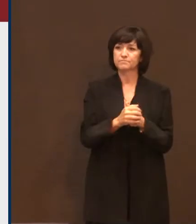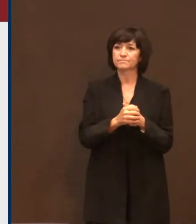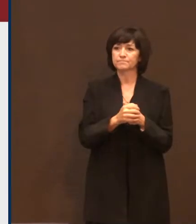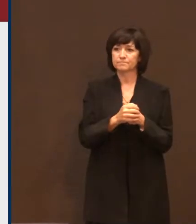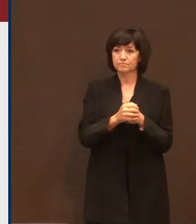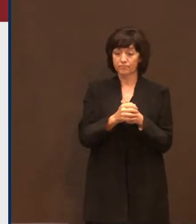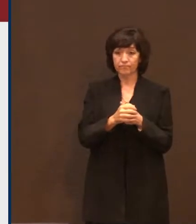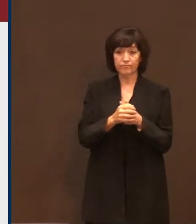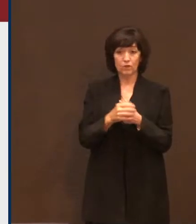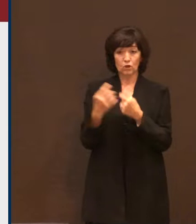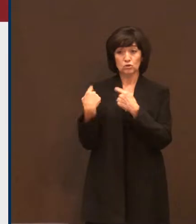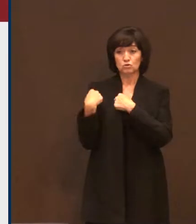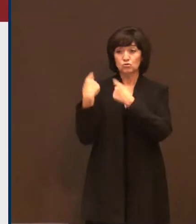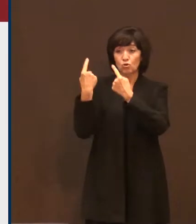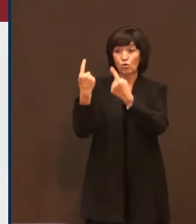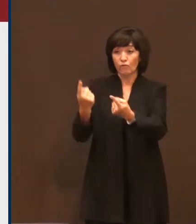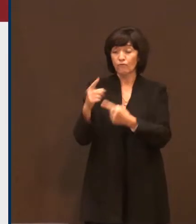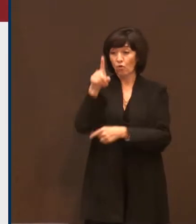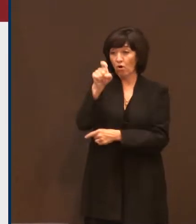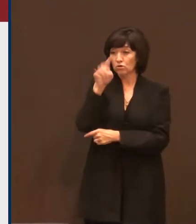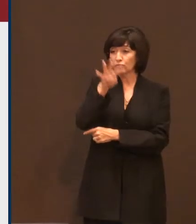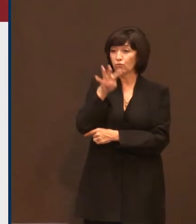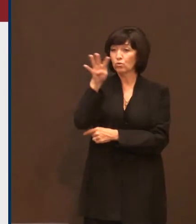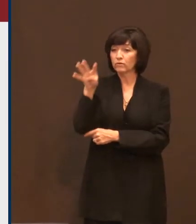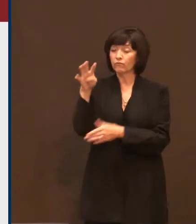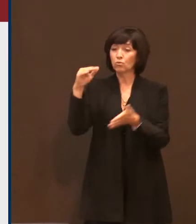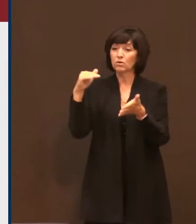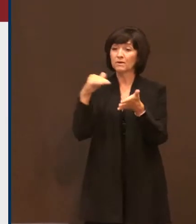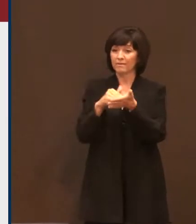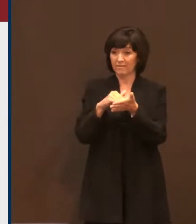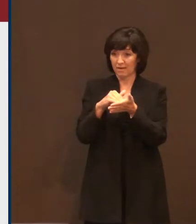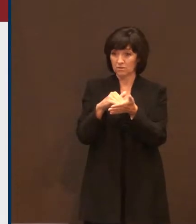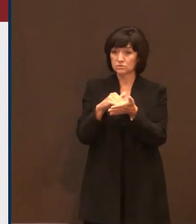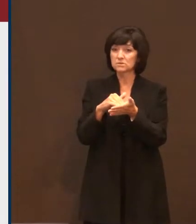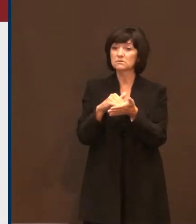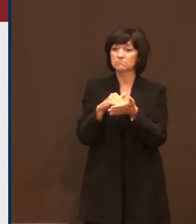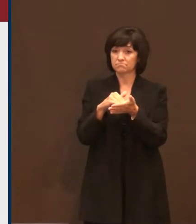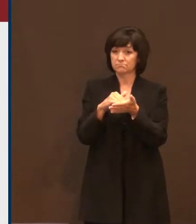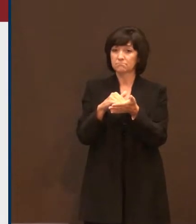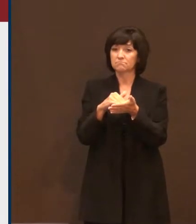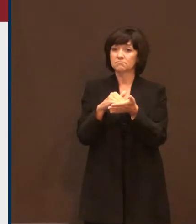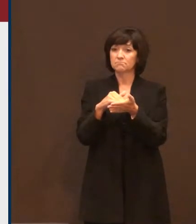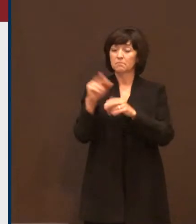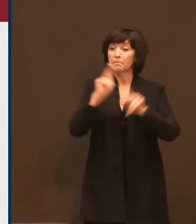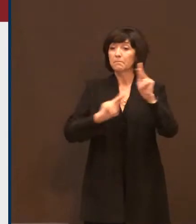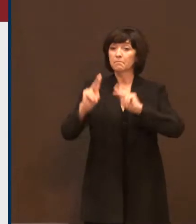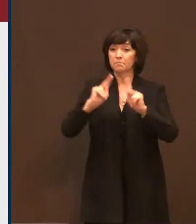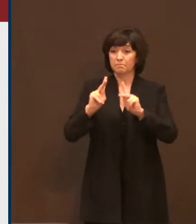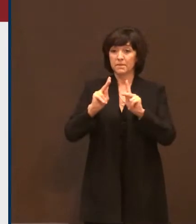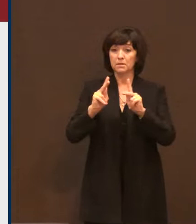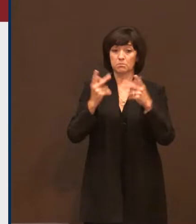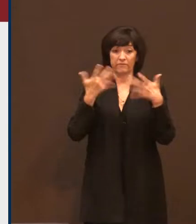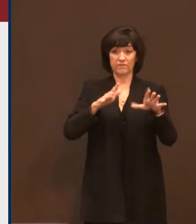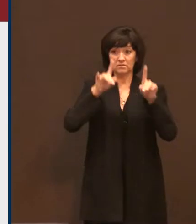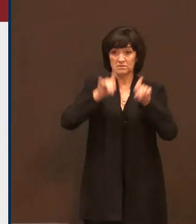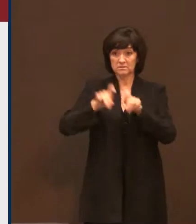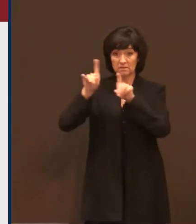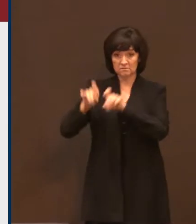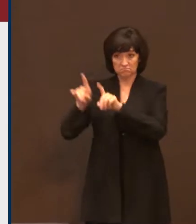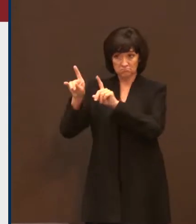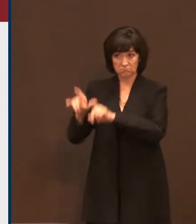144,000, almost 145,000 negative tests, so we're really ramping up the tests. I think on average 15,000 tests per